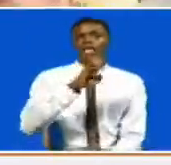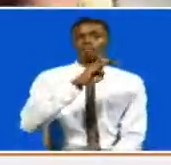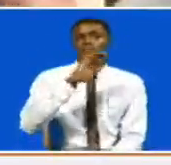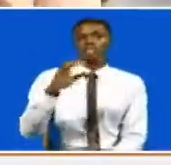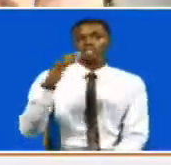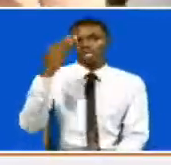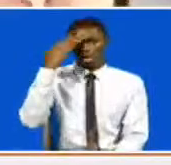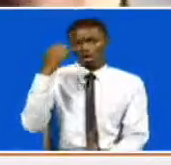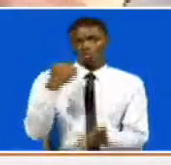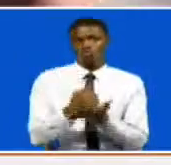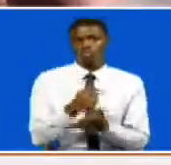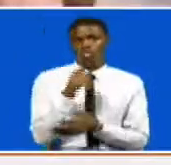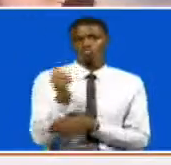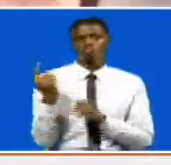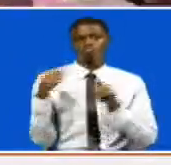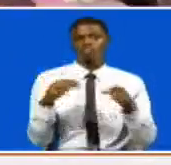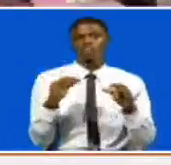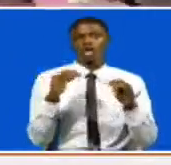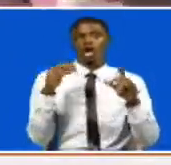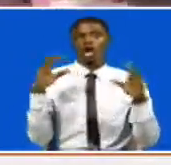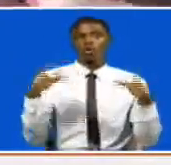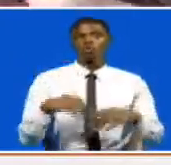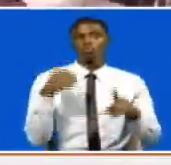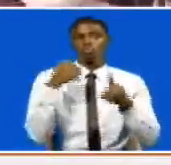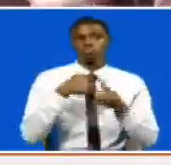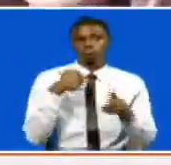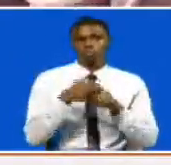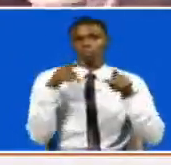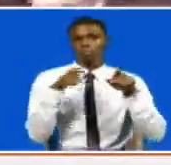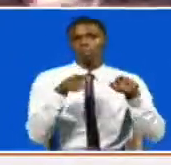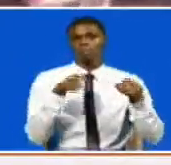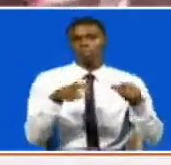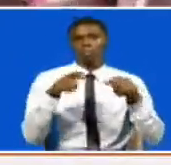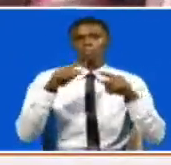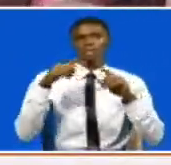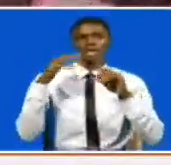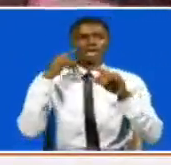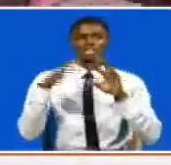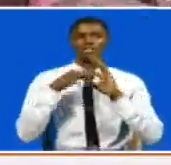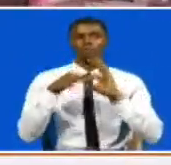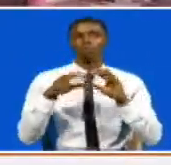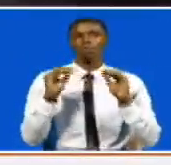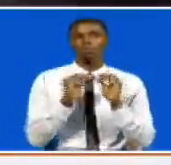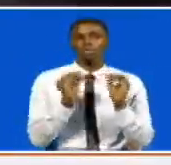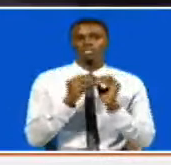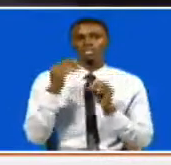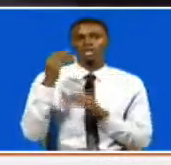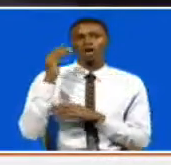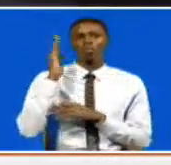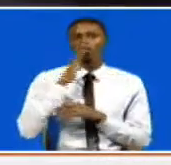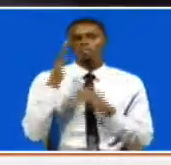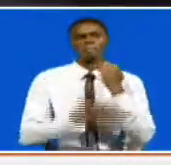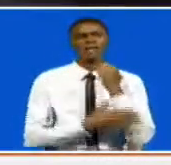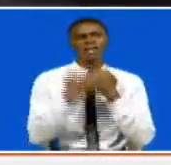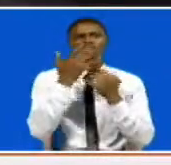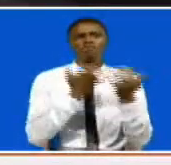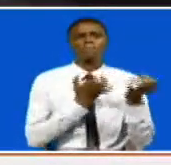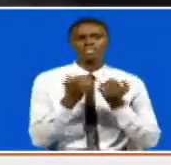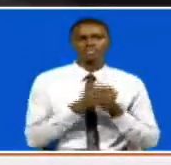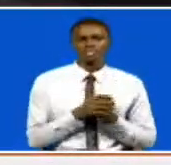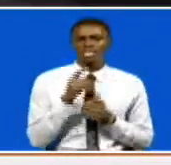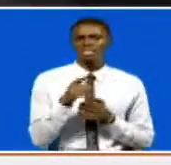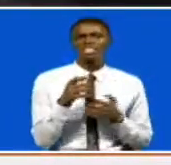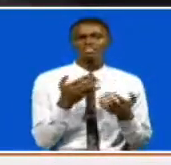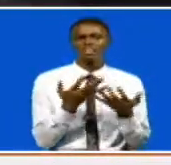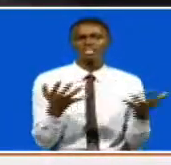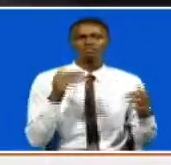headquarters. This comes as a group of activists condemned Azimio meeting, saying they will be bad for business. This thing of